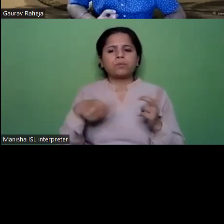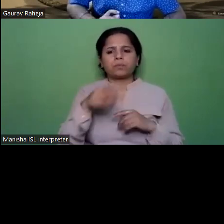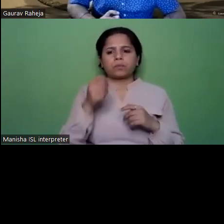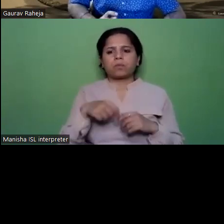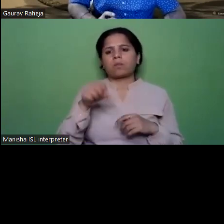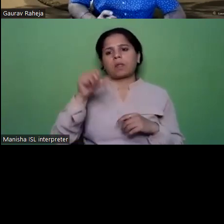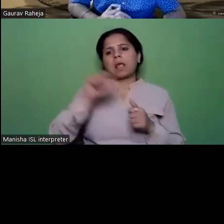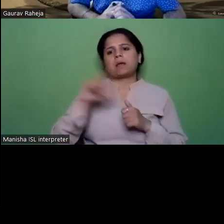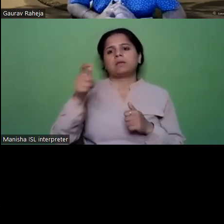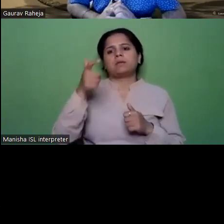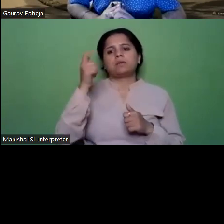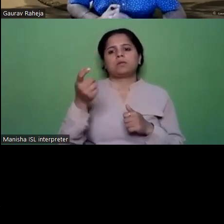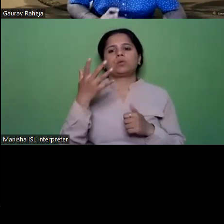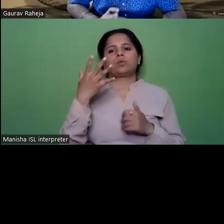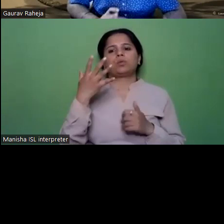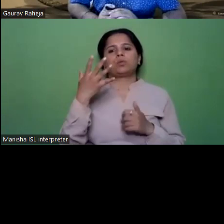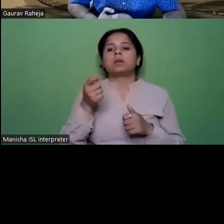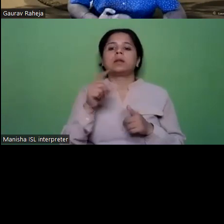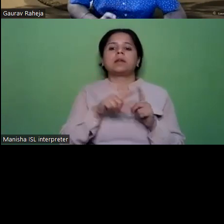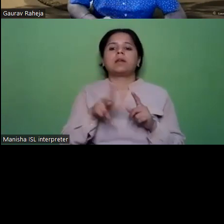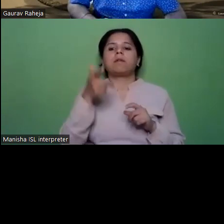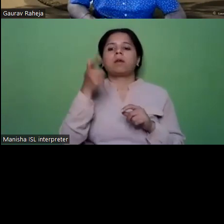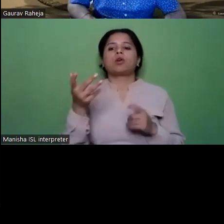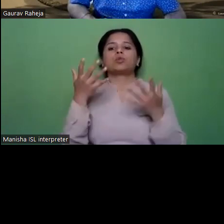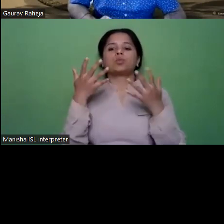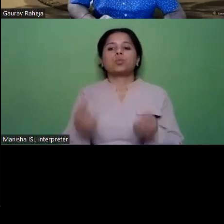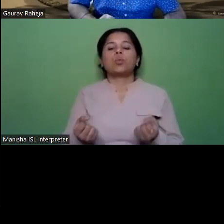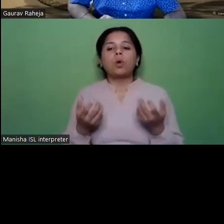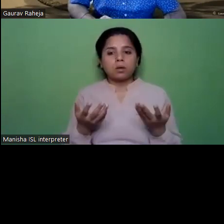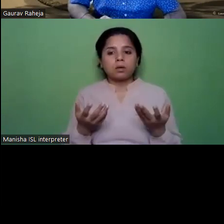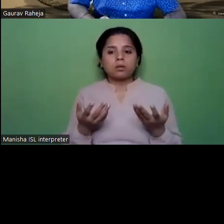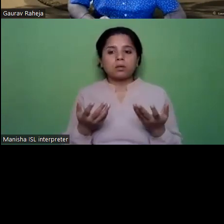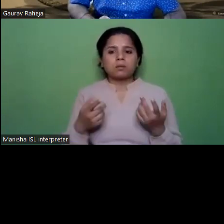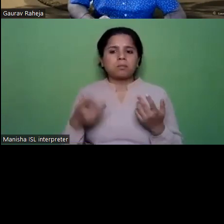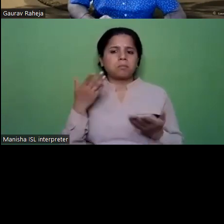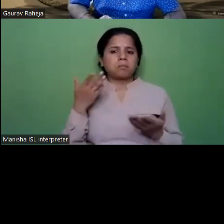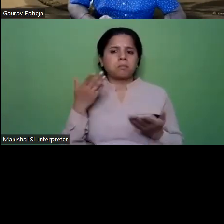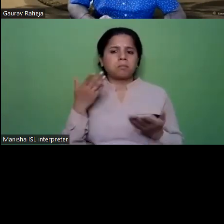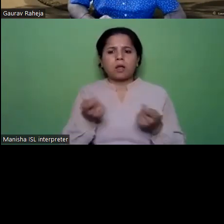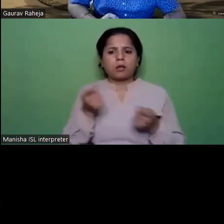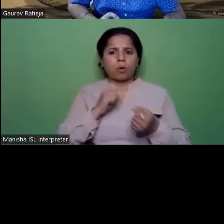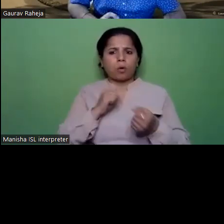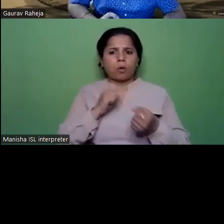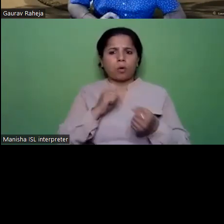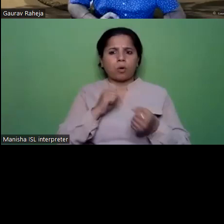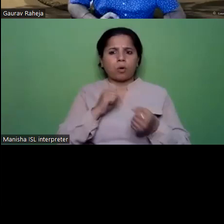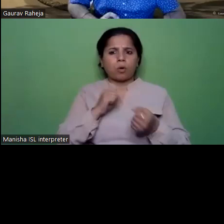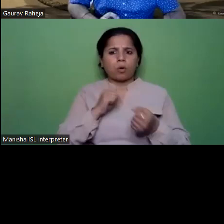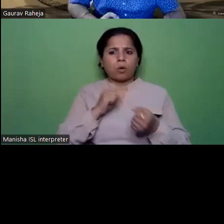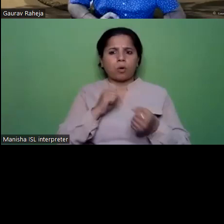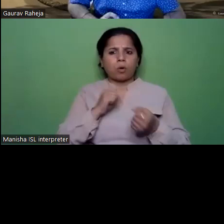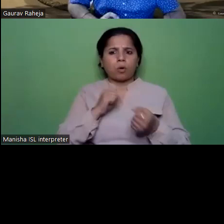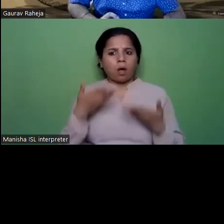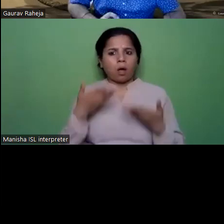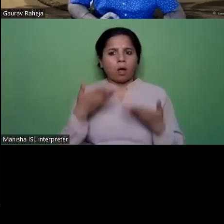AC at night, if you have to switch on a television, I think remote controls are a great reason of why we become obese.